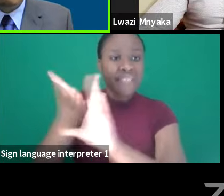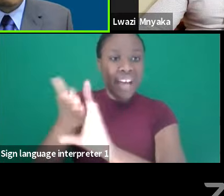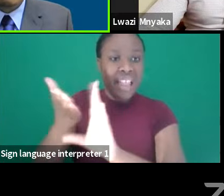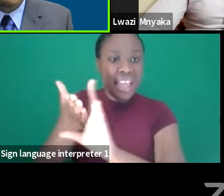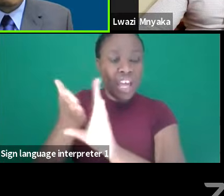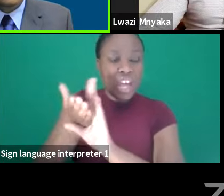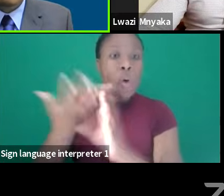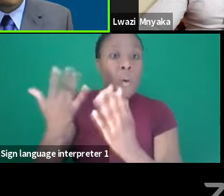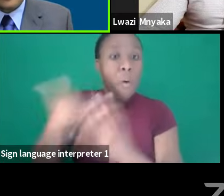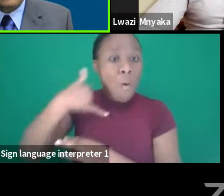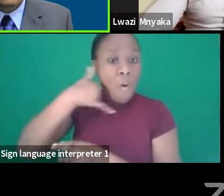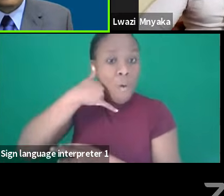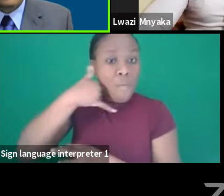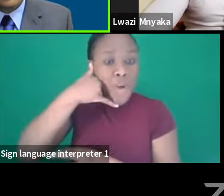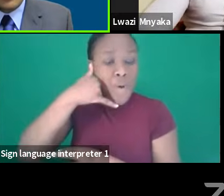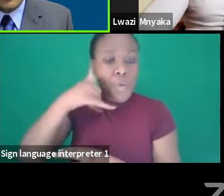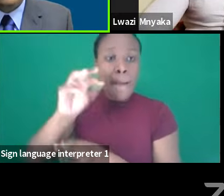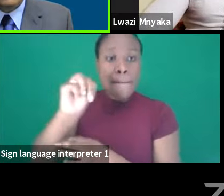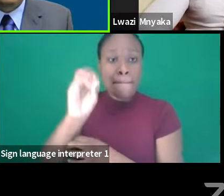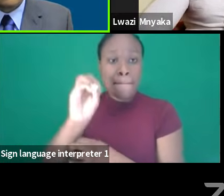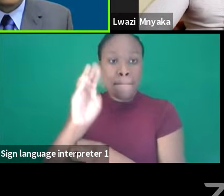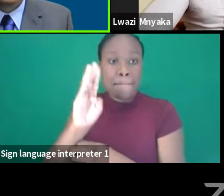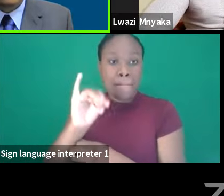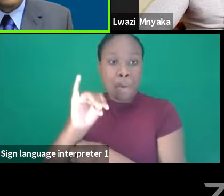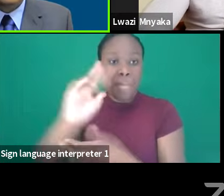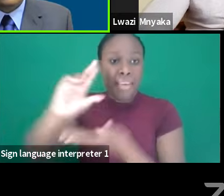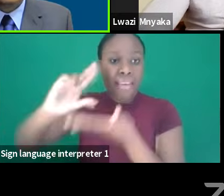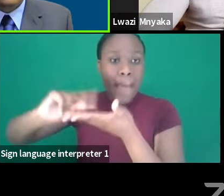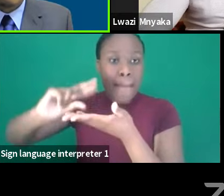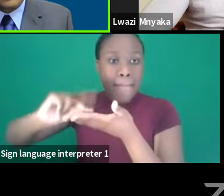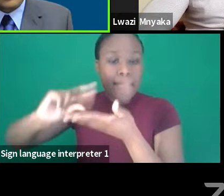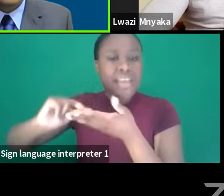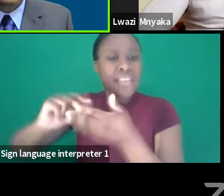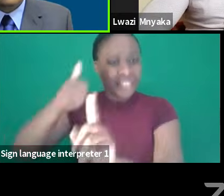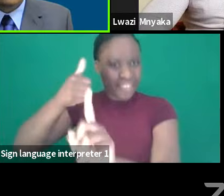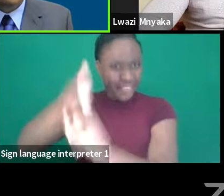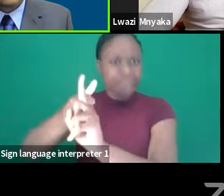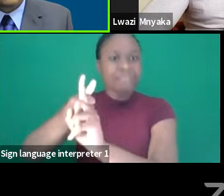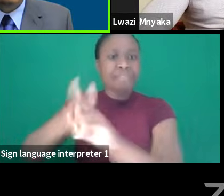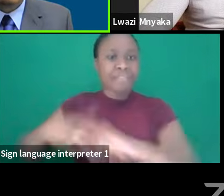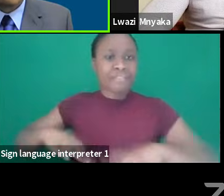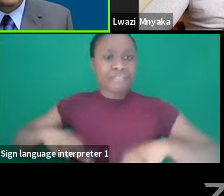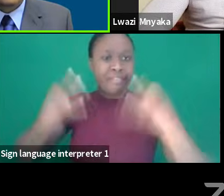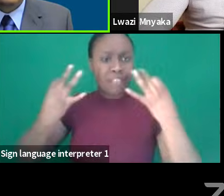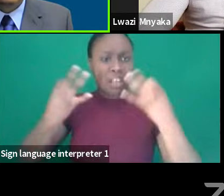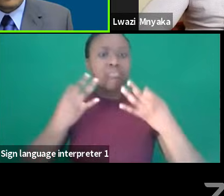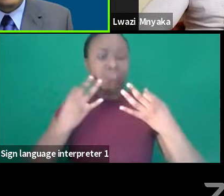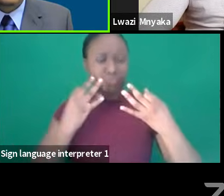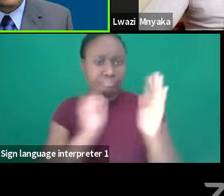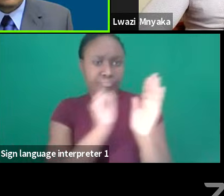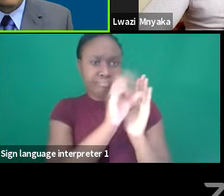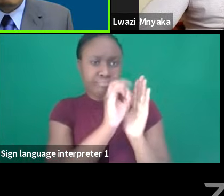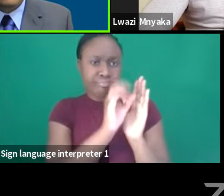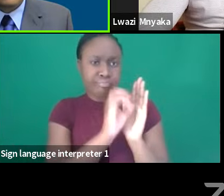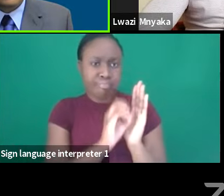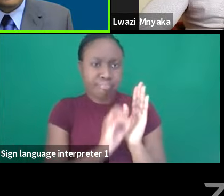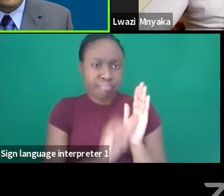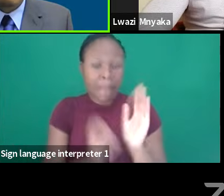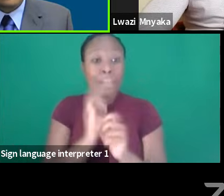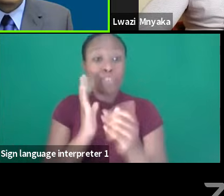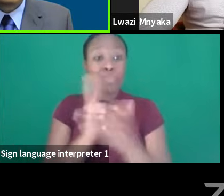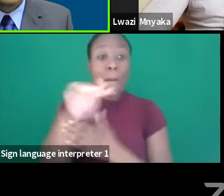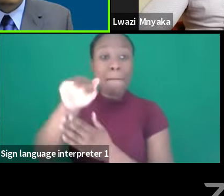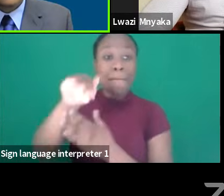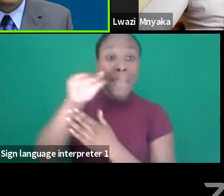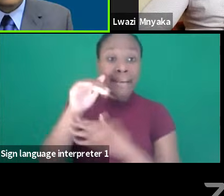Mobi app or on e-filing, and just make sure that they supply the correct information to us, meaning